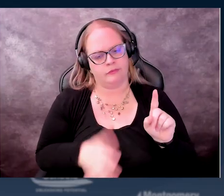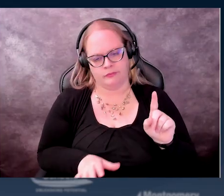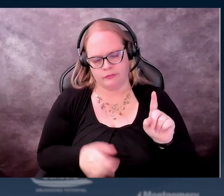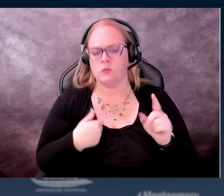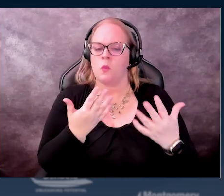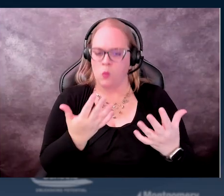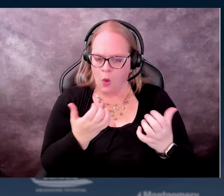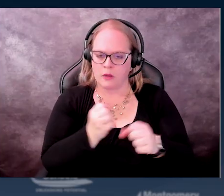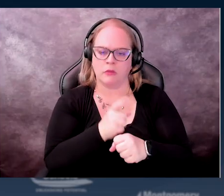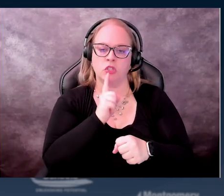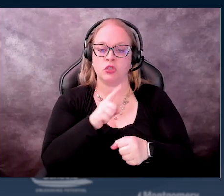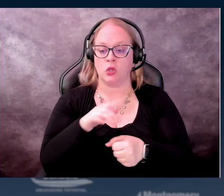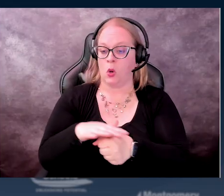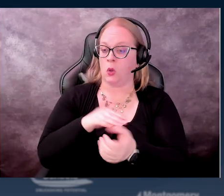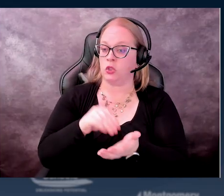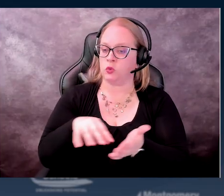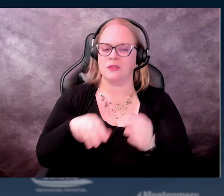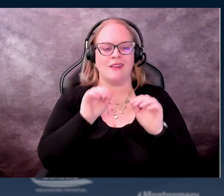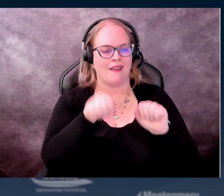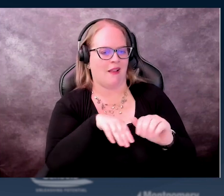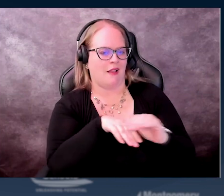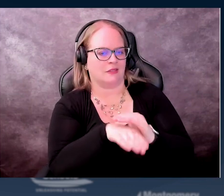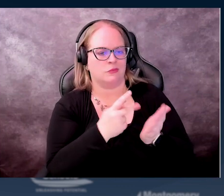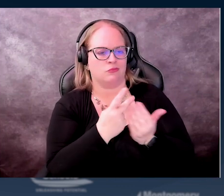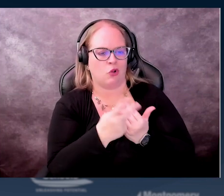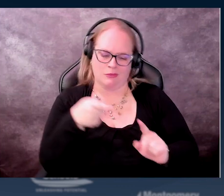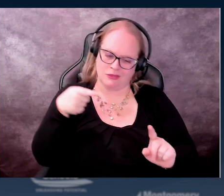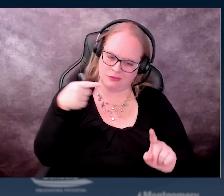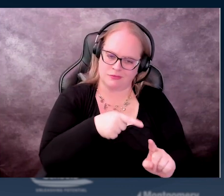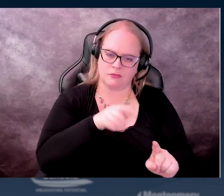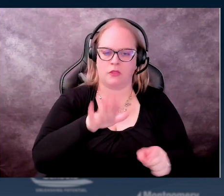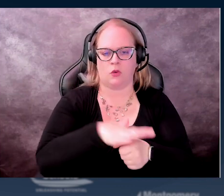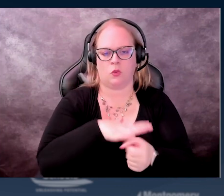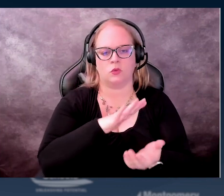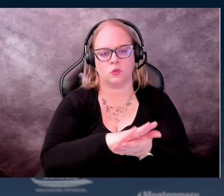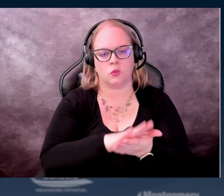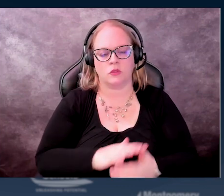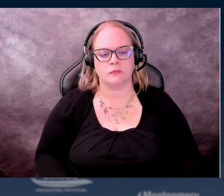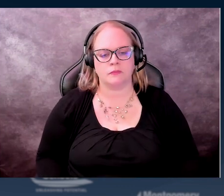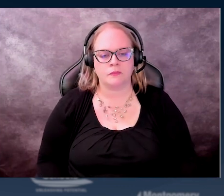And we'll take one more question. Let's try to do a couple more.